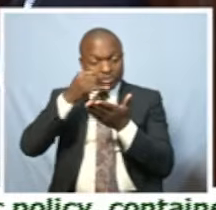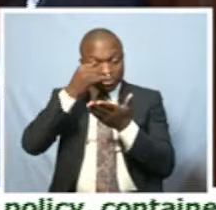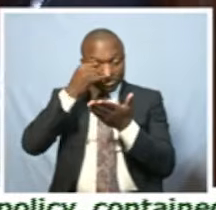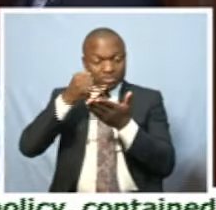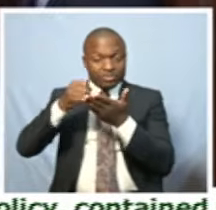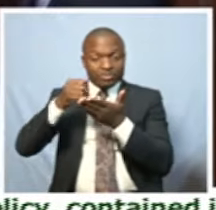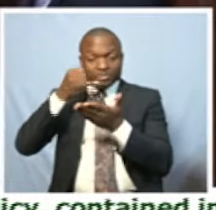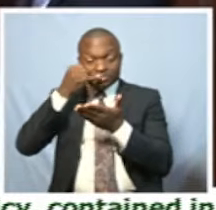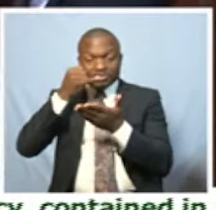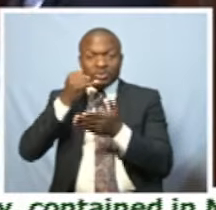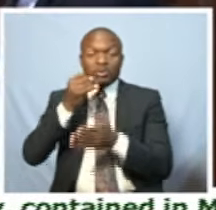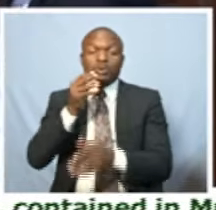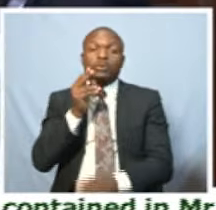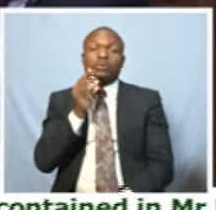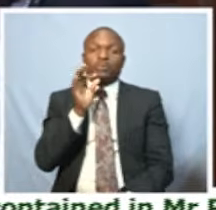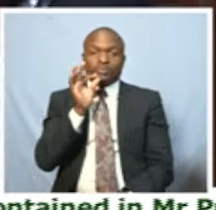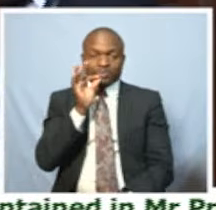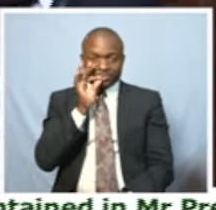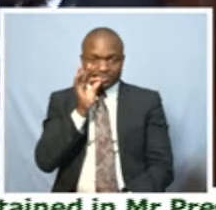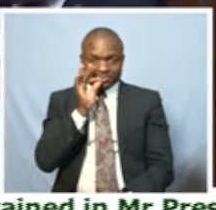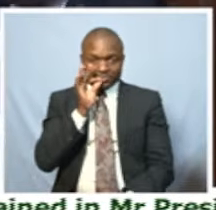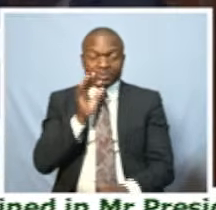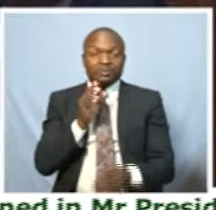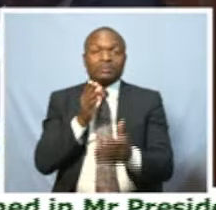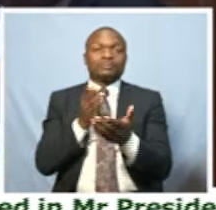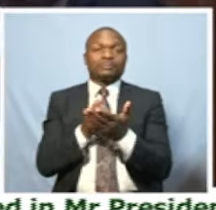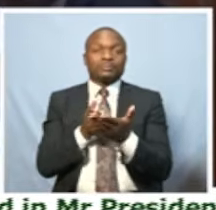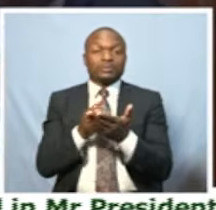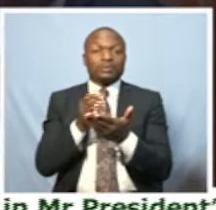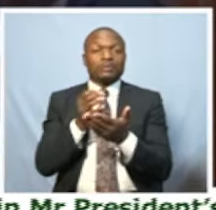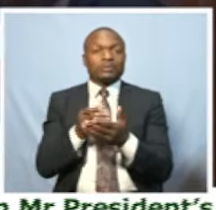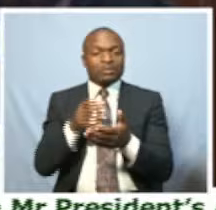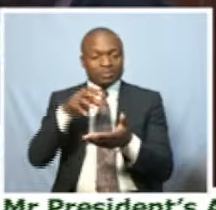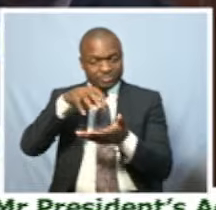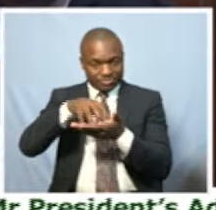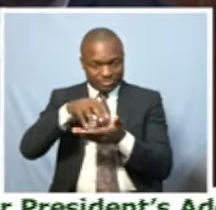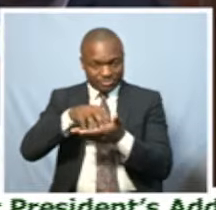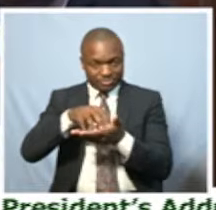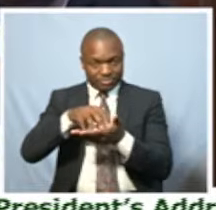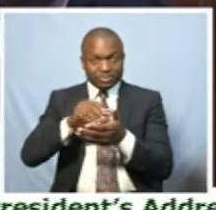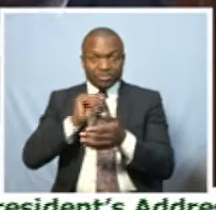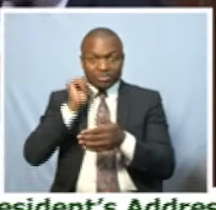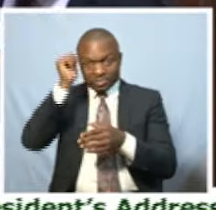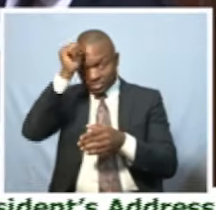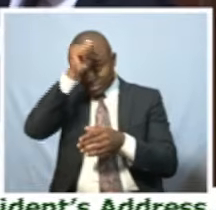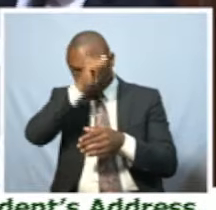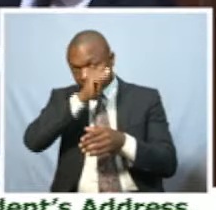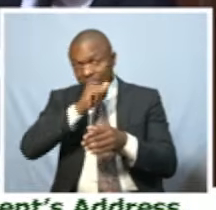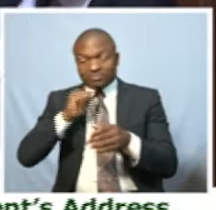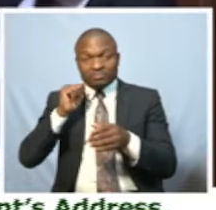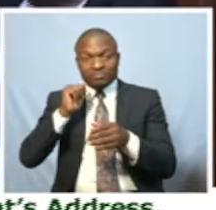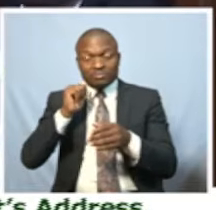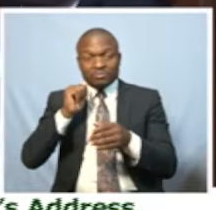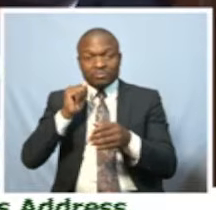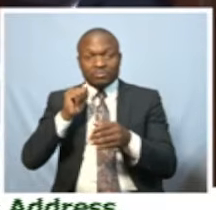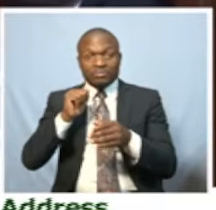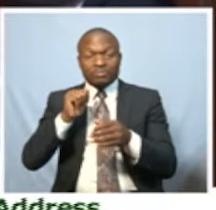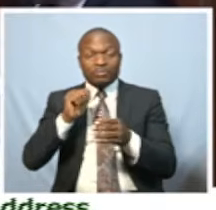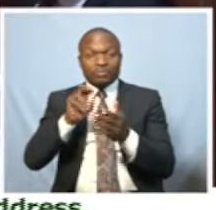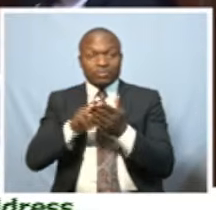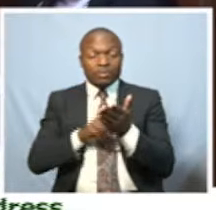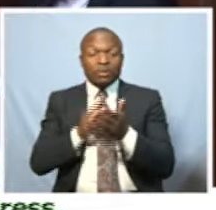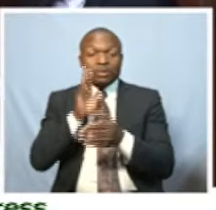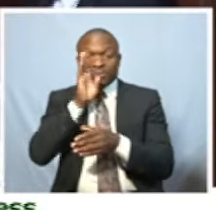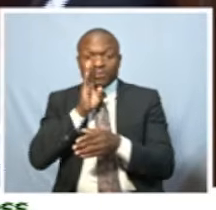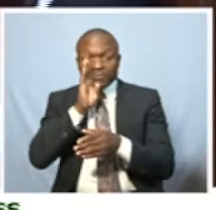substance abuse-related offense. In addition, the African Journal of Alcohol and Drug